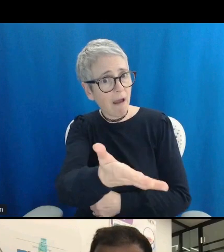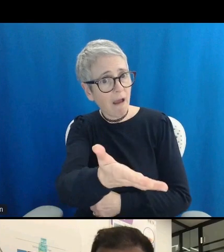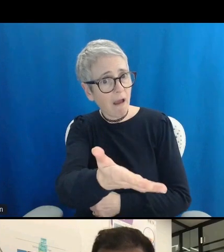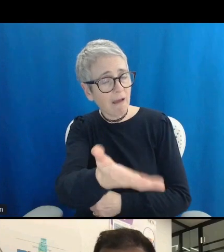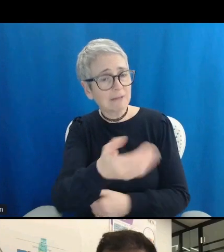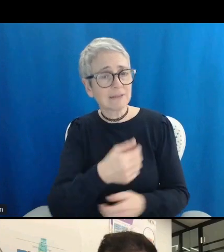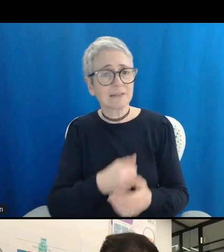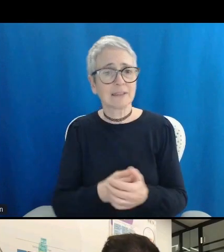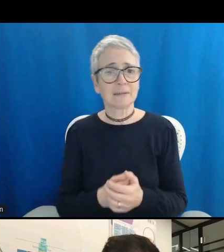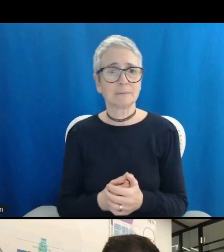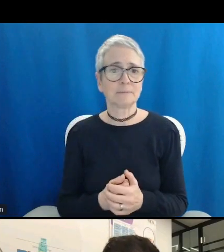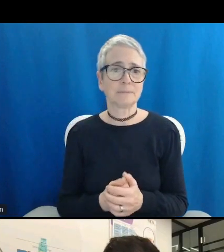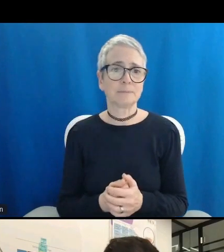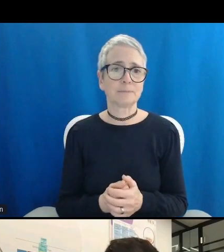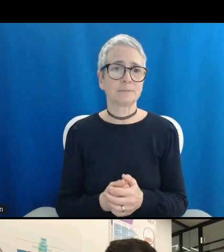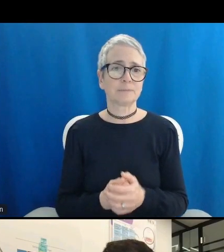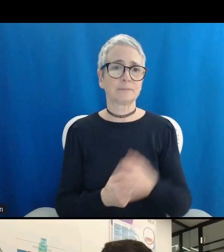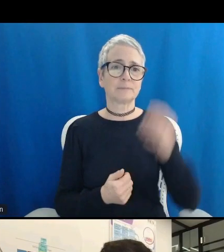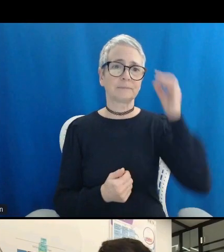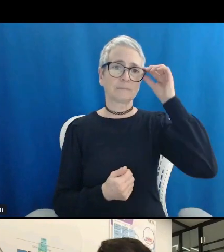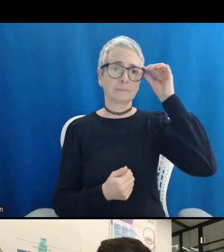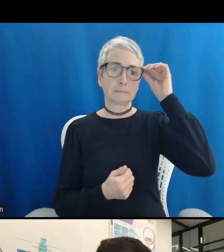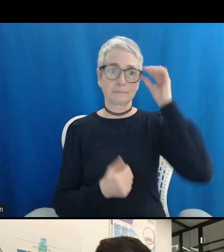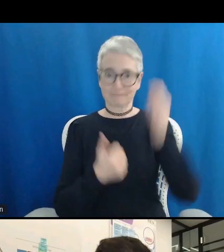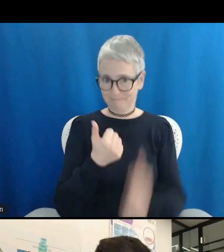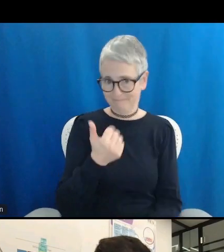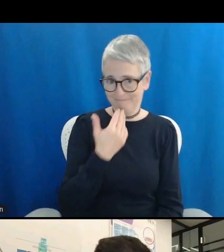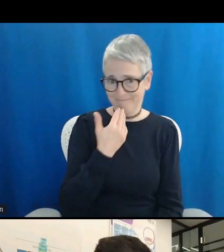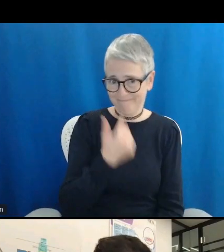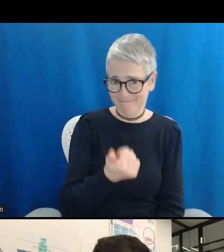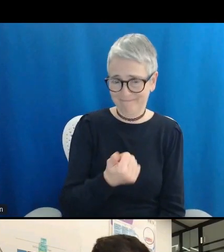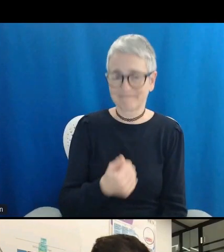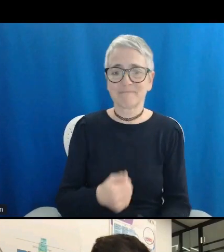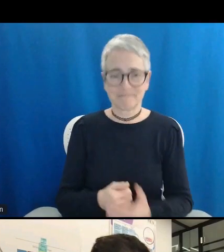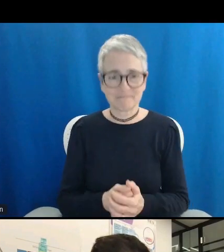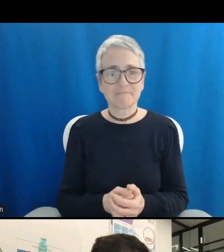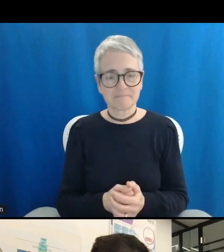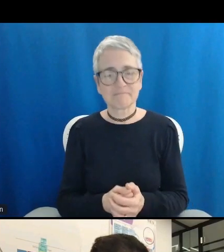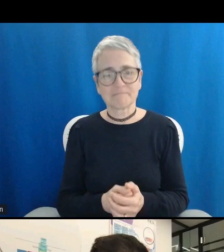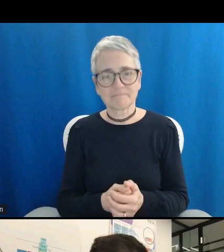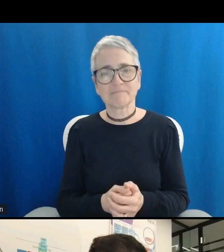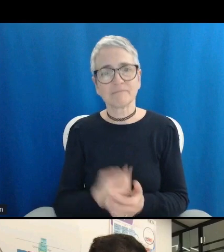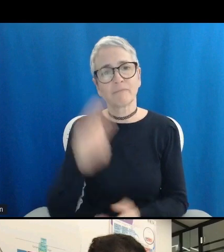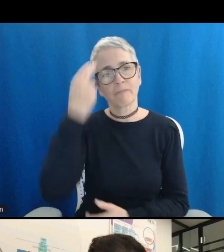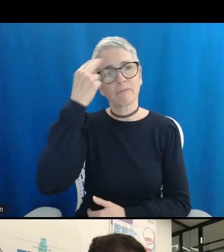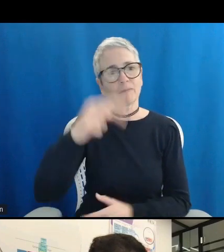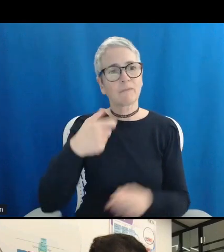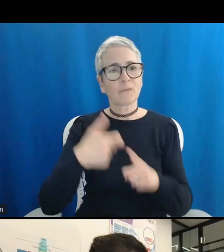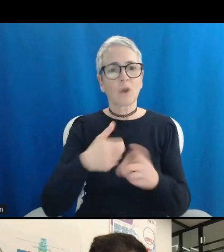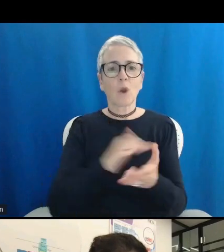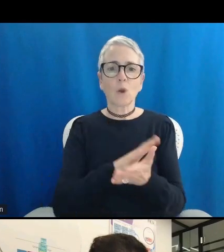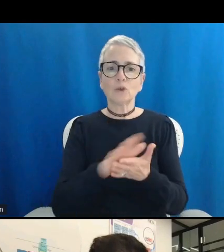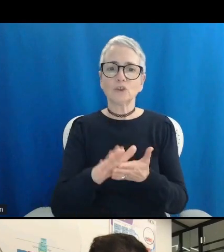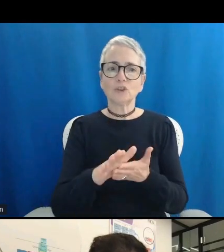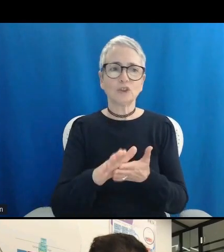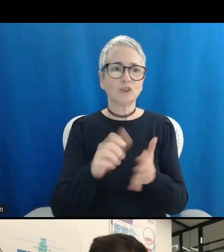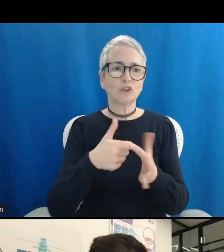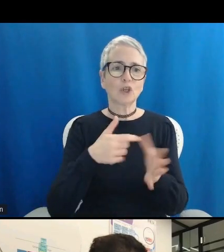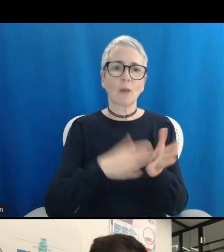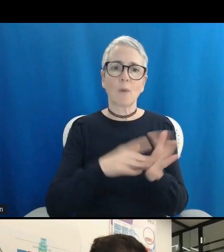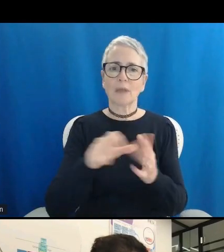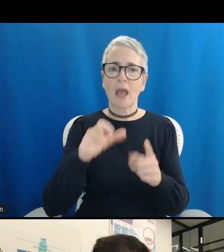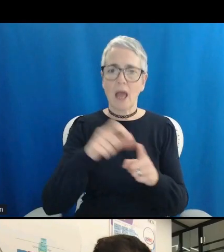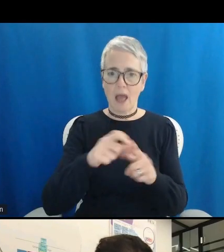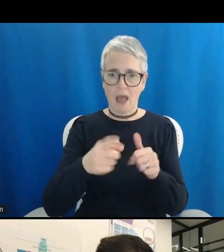off with this question? Thank you. Thank you very much, Adi. So my name's Kush Kanodia. I'm a